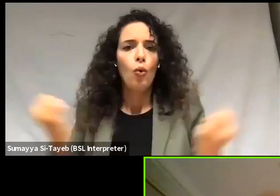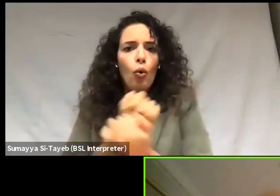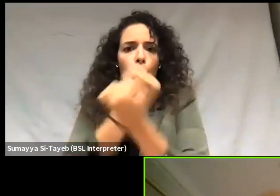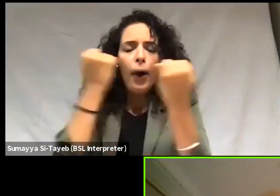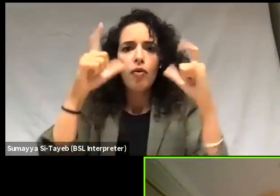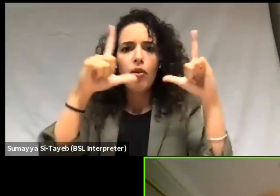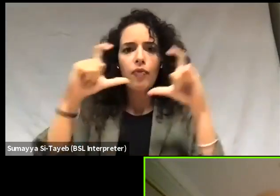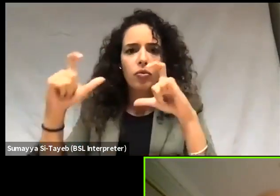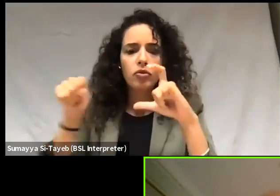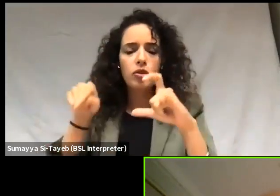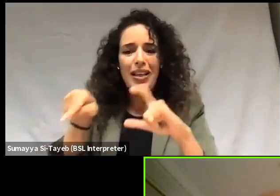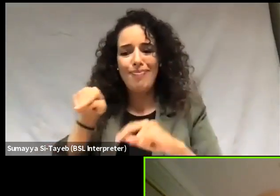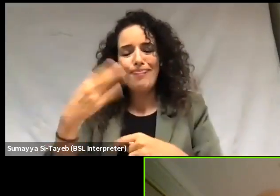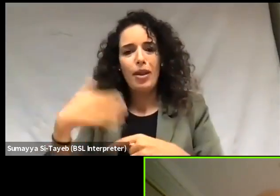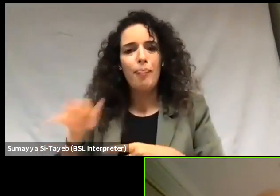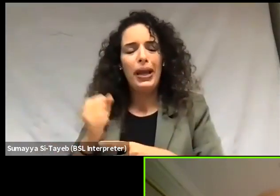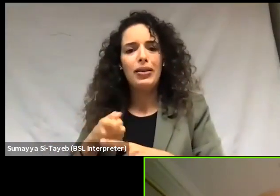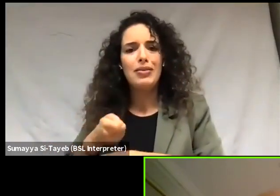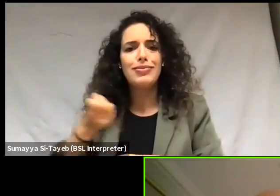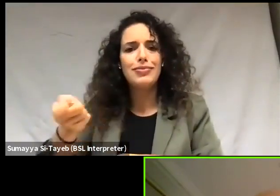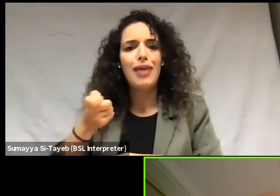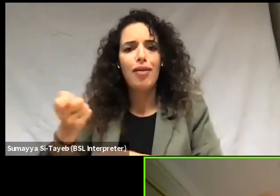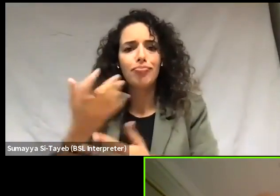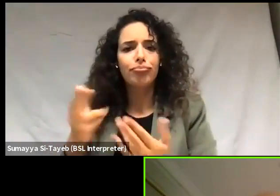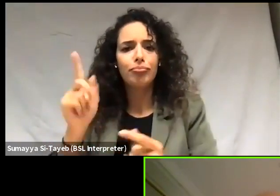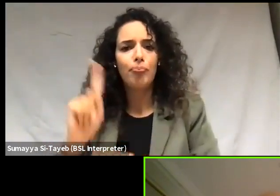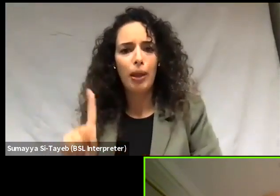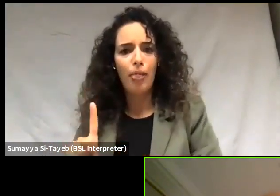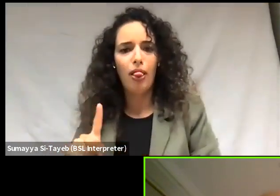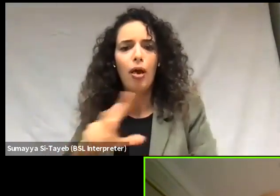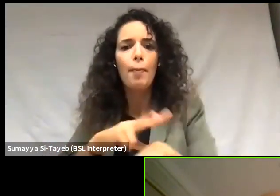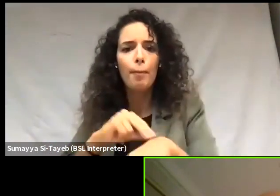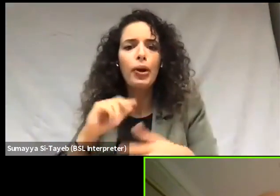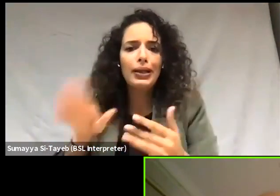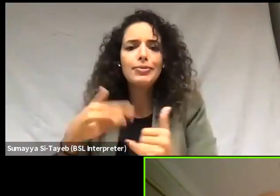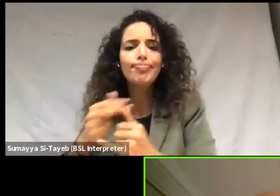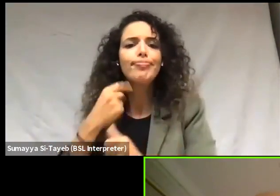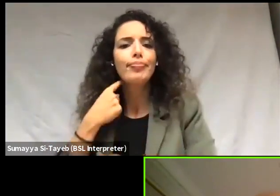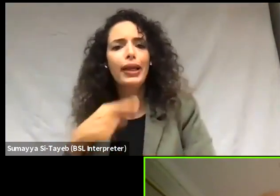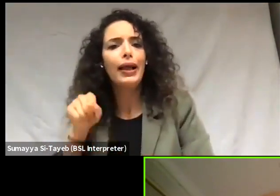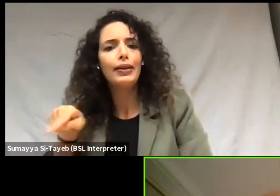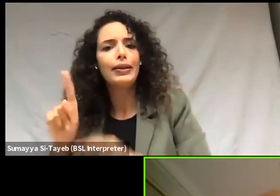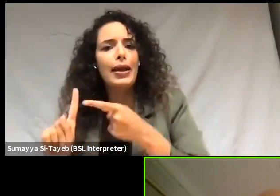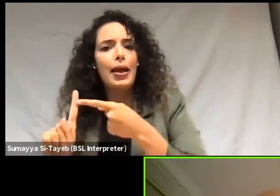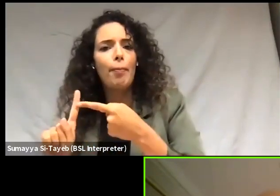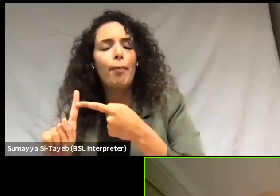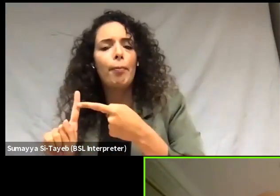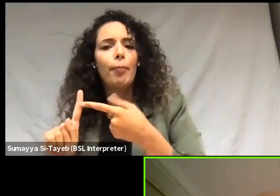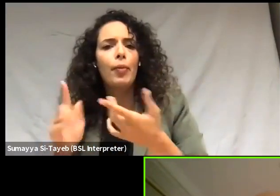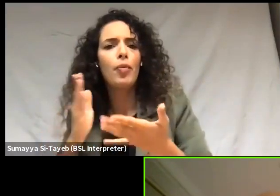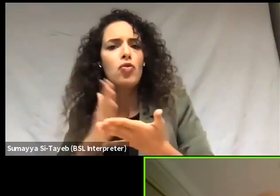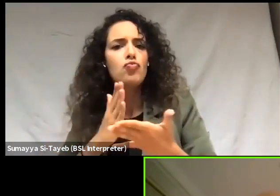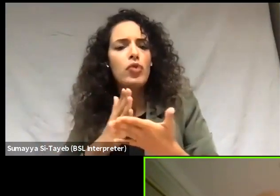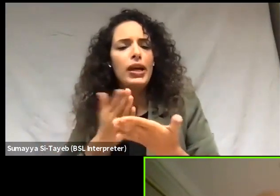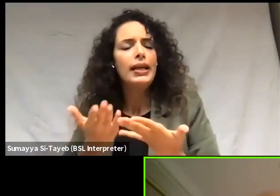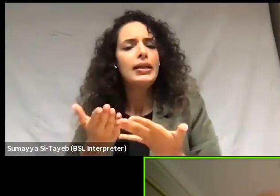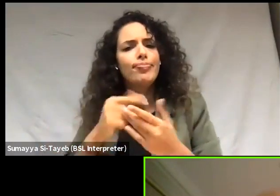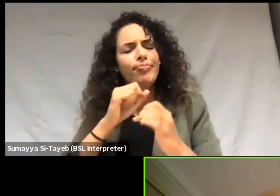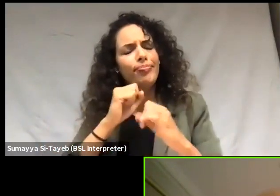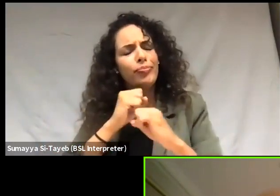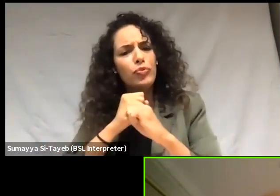stabbed people. He was eventually killed by the police. But the attacks were similar in the nature. There was a sort of ideological leaning there. There